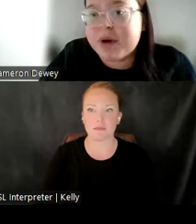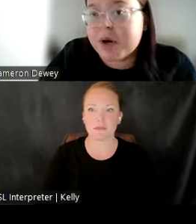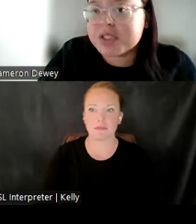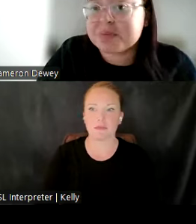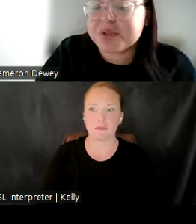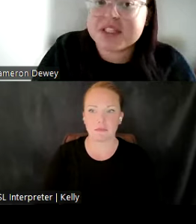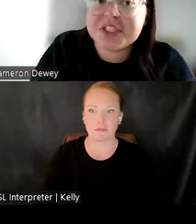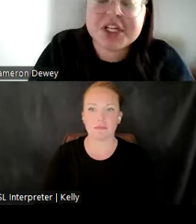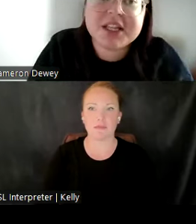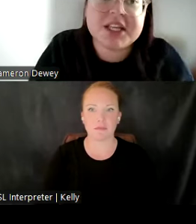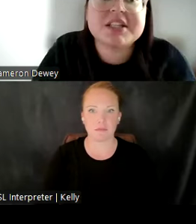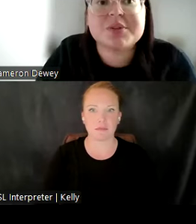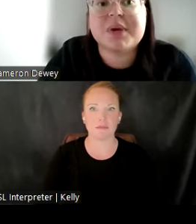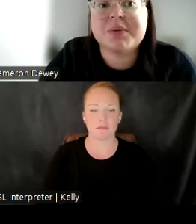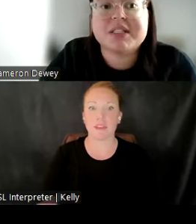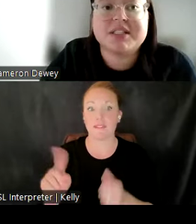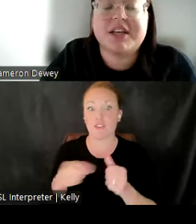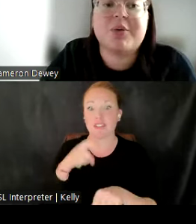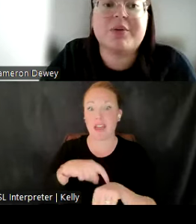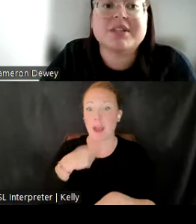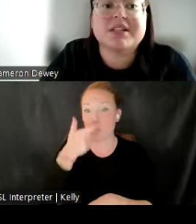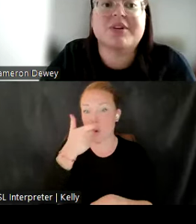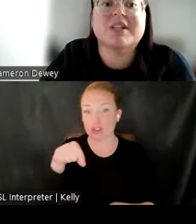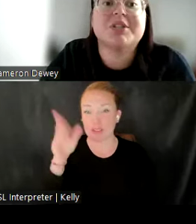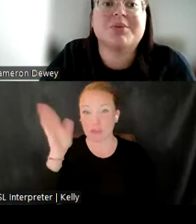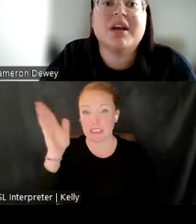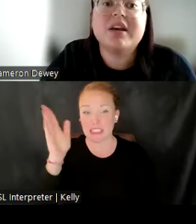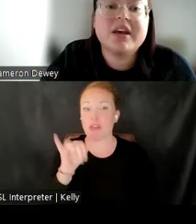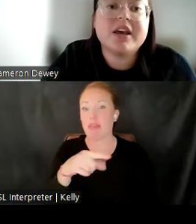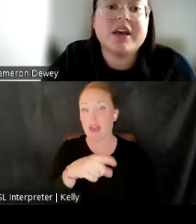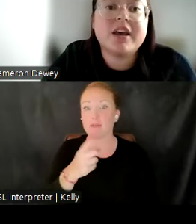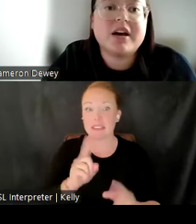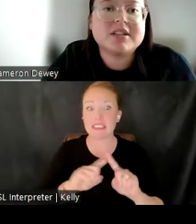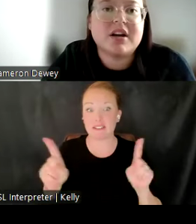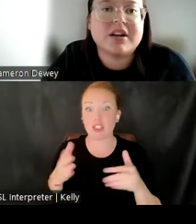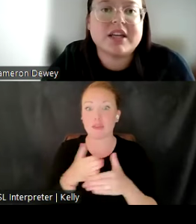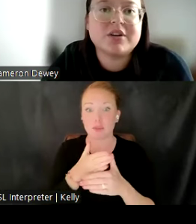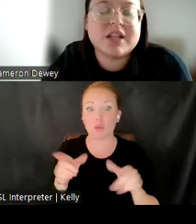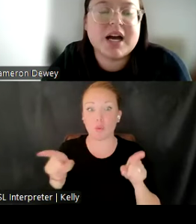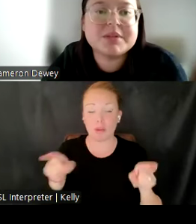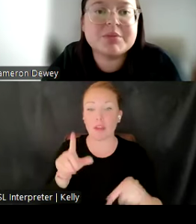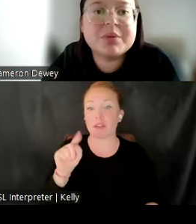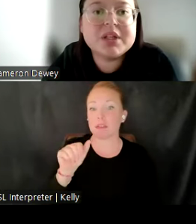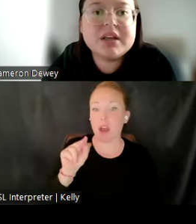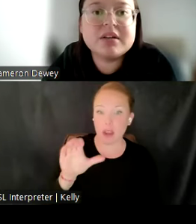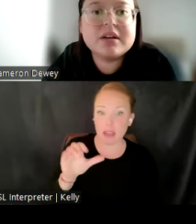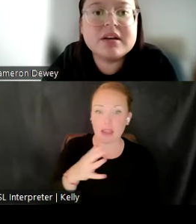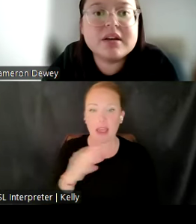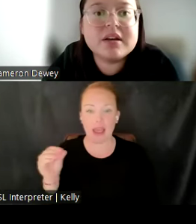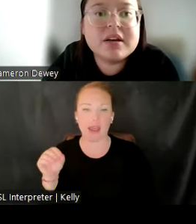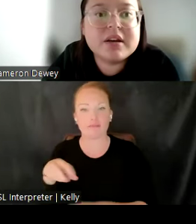first time I watched this presentation. I think this was my biggest takeaway, was the difference between tonic and collapsed